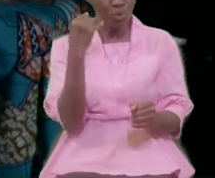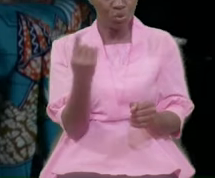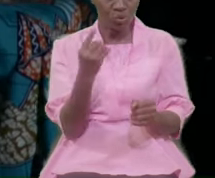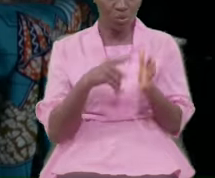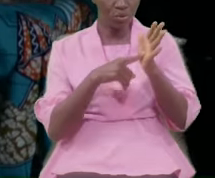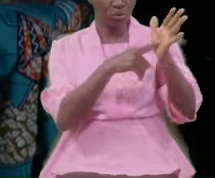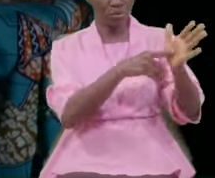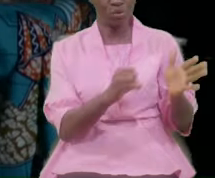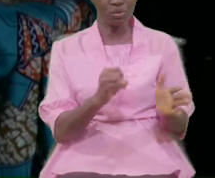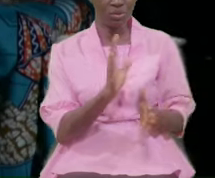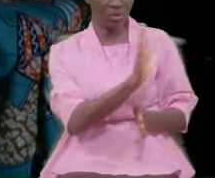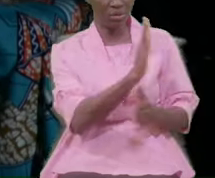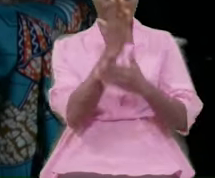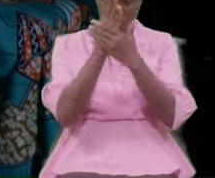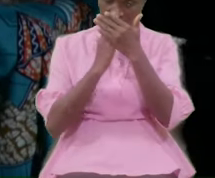ang